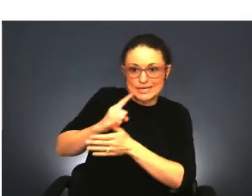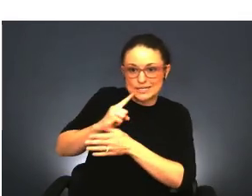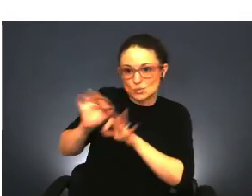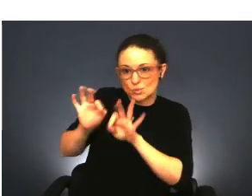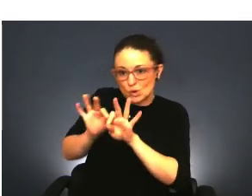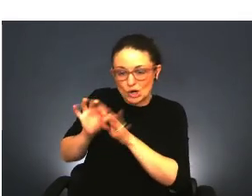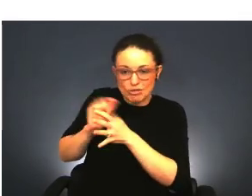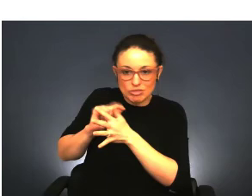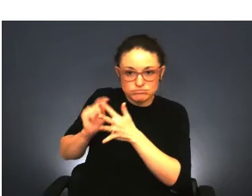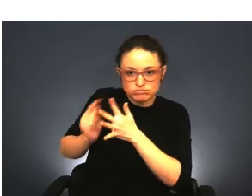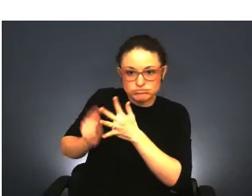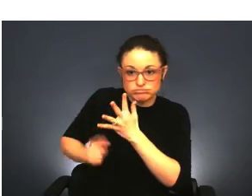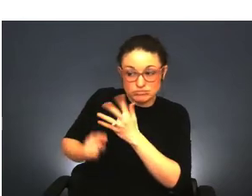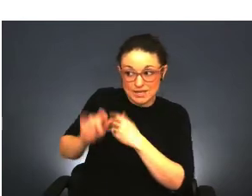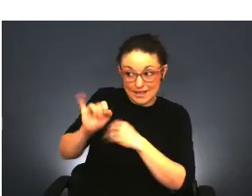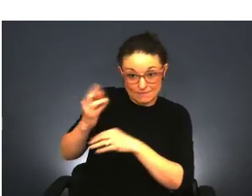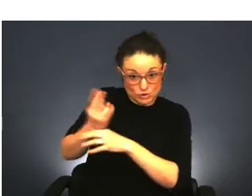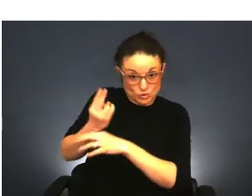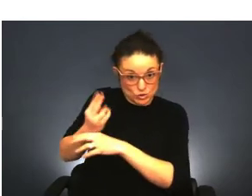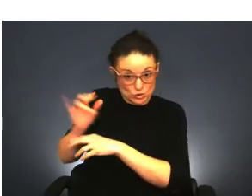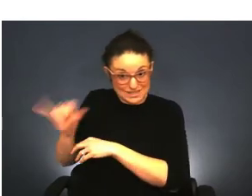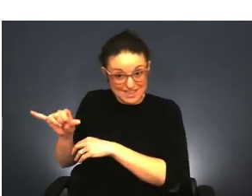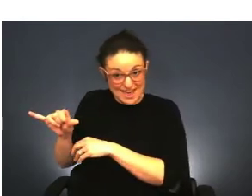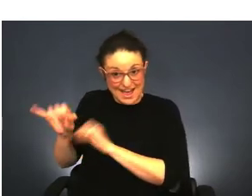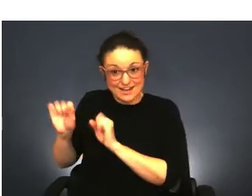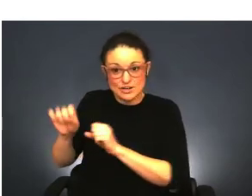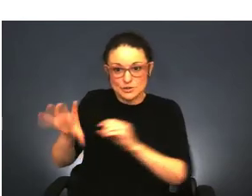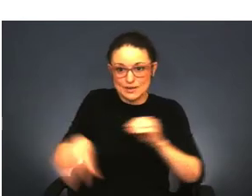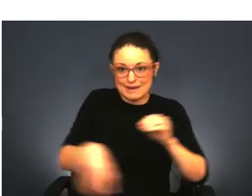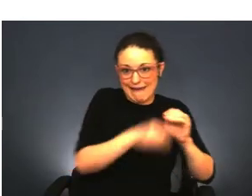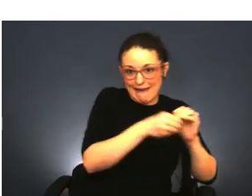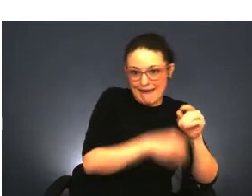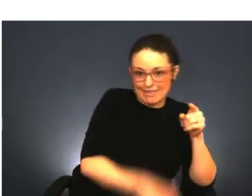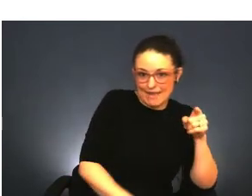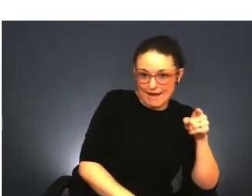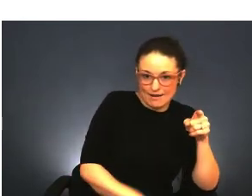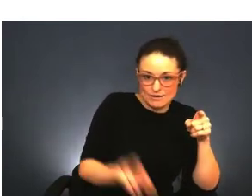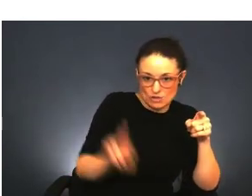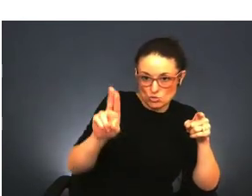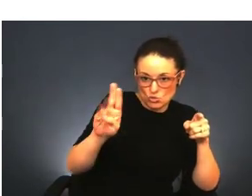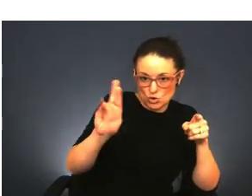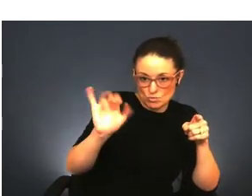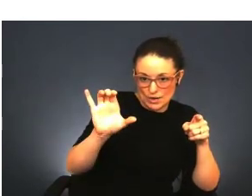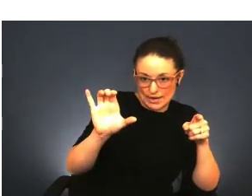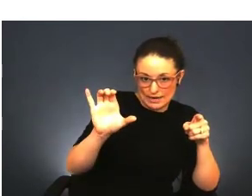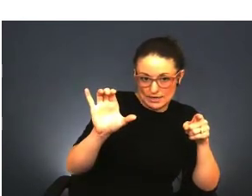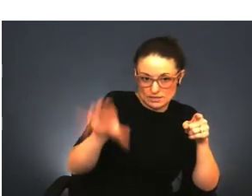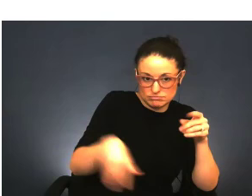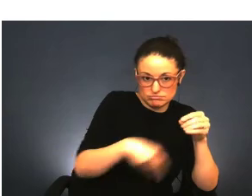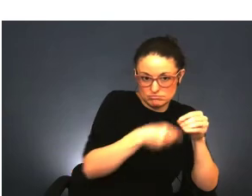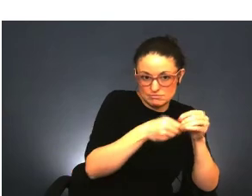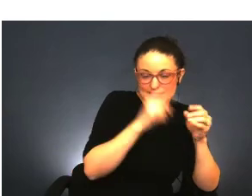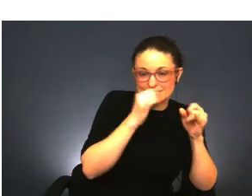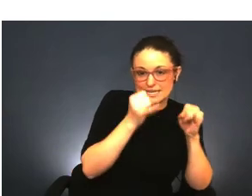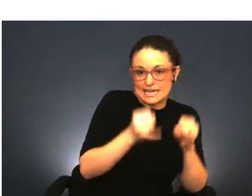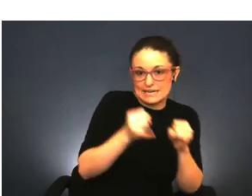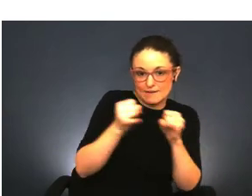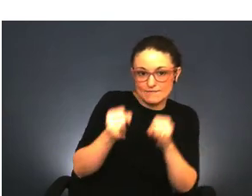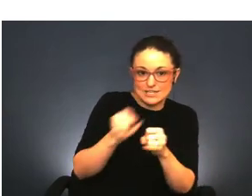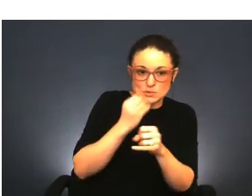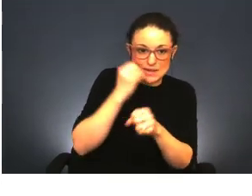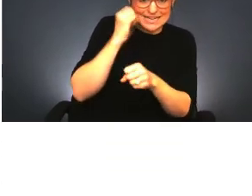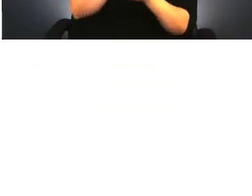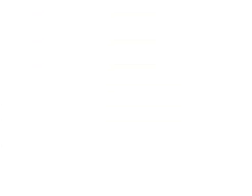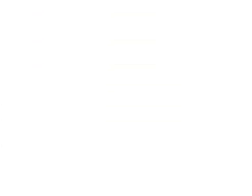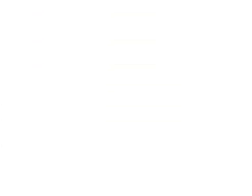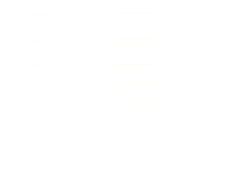use that, you can add them right here in your assignment on the individual assignment summary page. So I